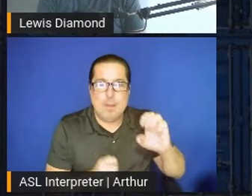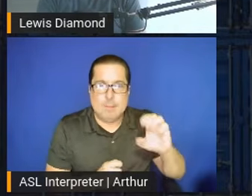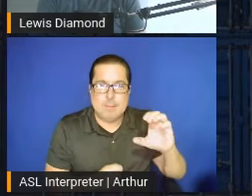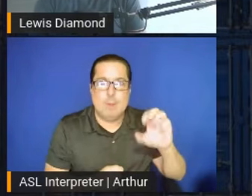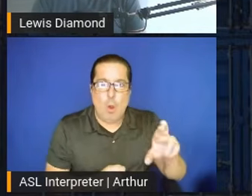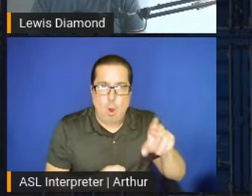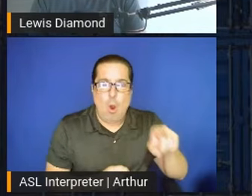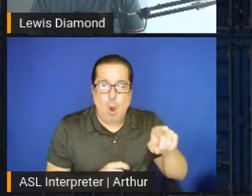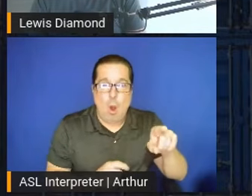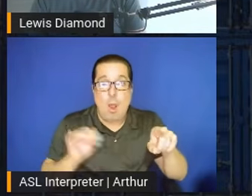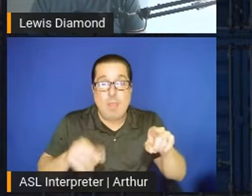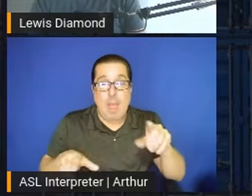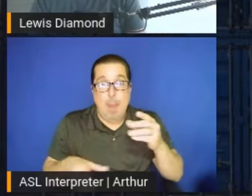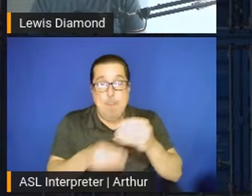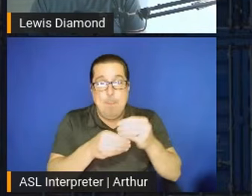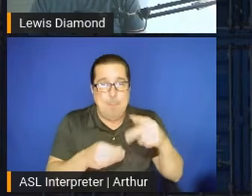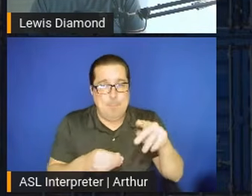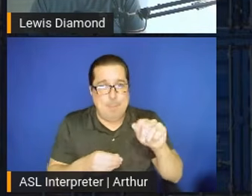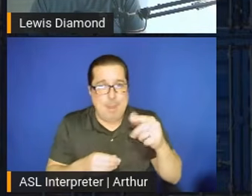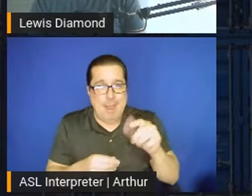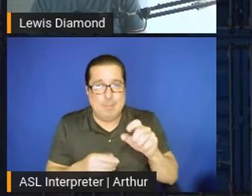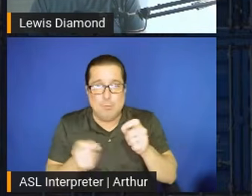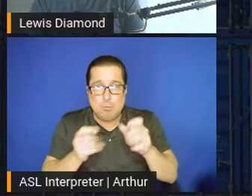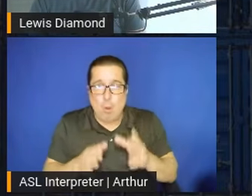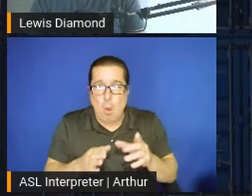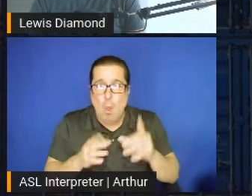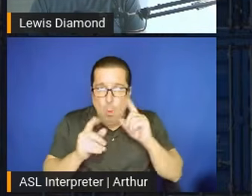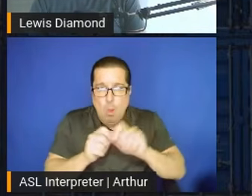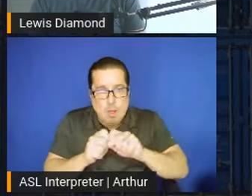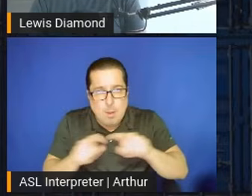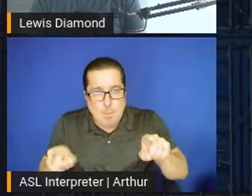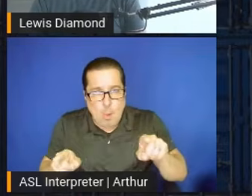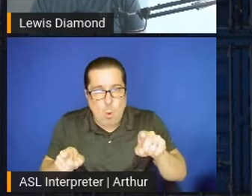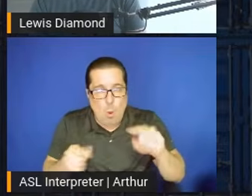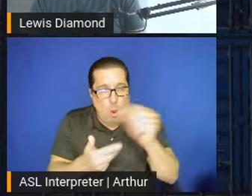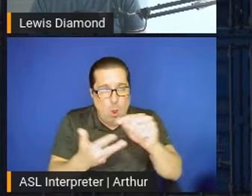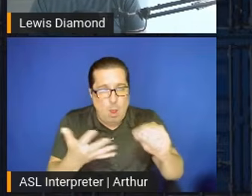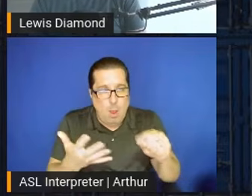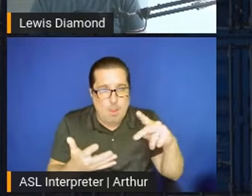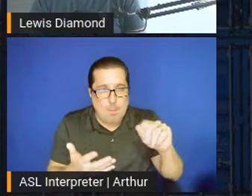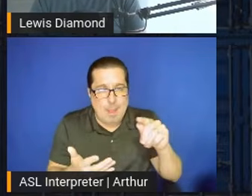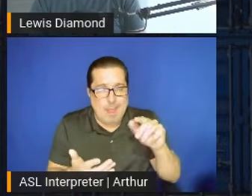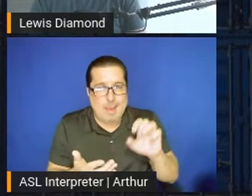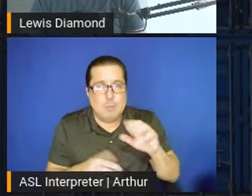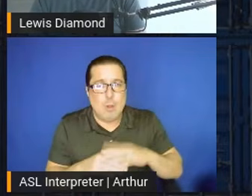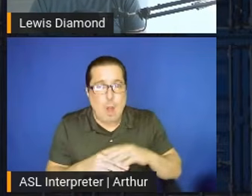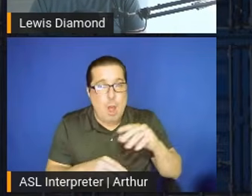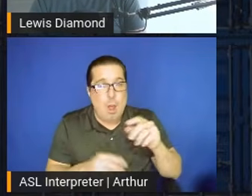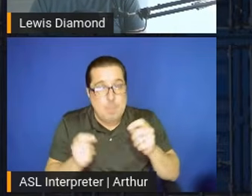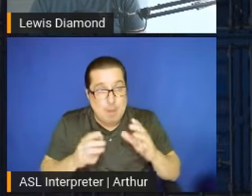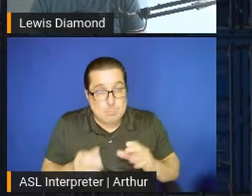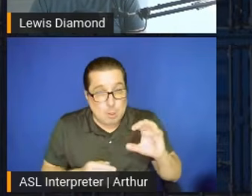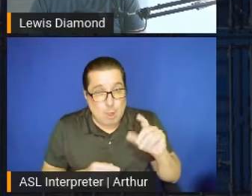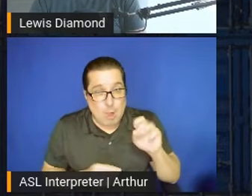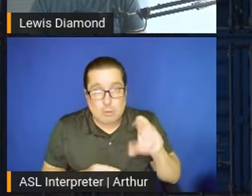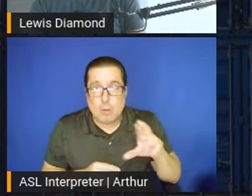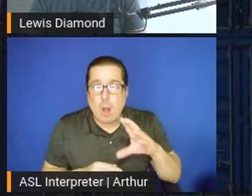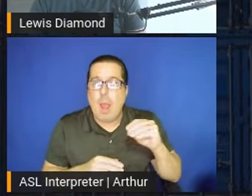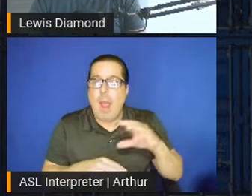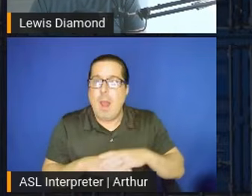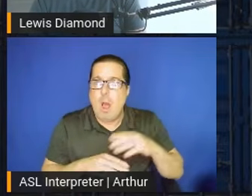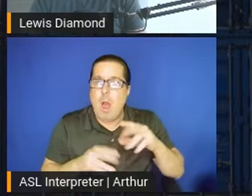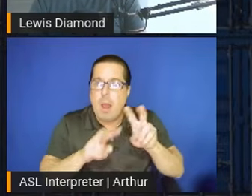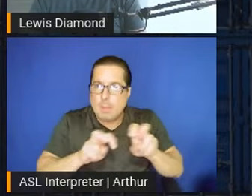one that you could use to deploy these packages either on the management cluster or on subsequent workload cluster. Some